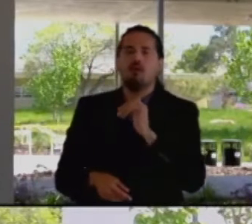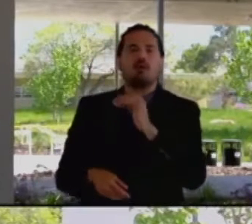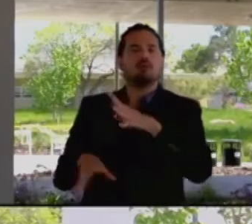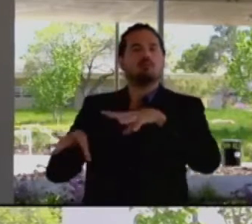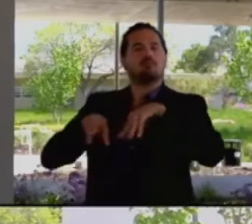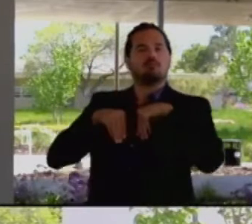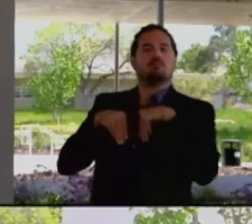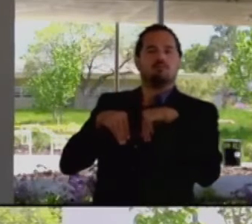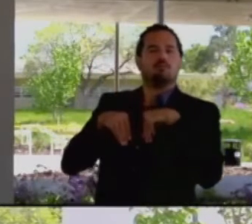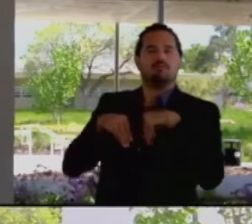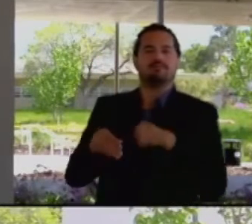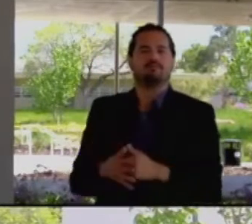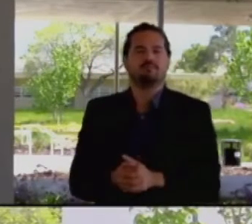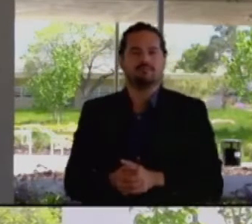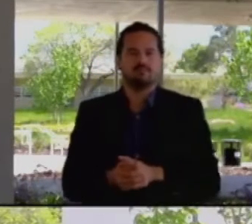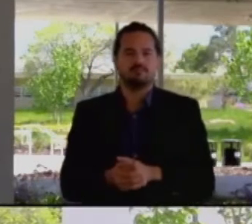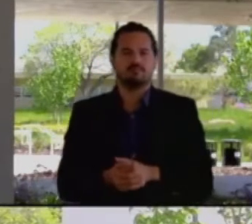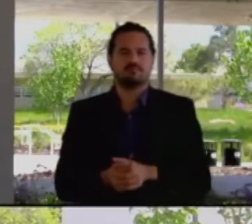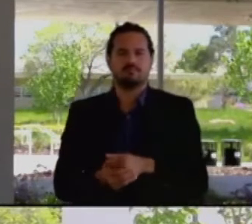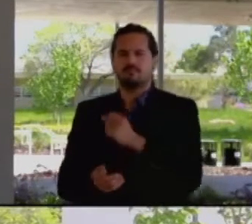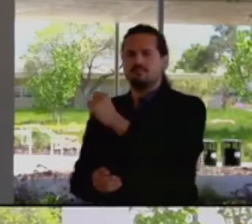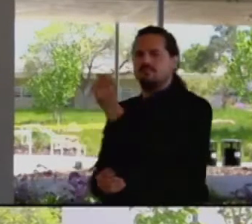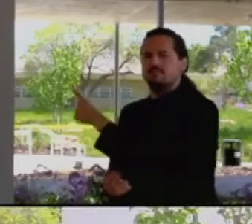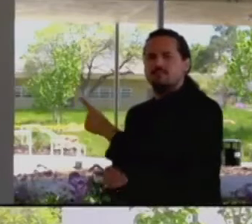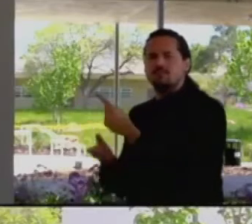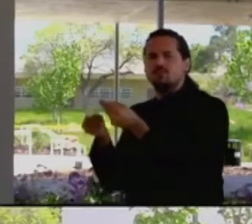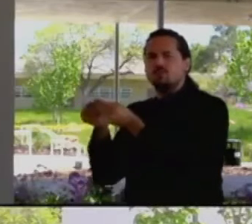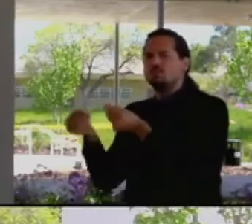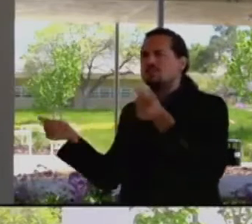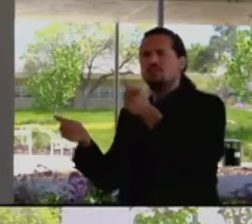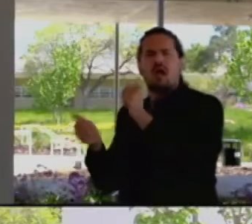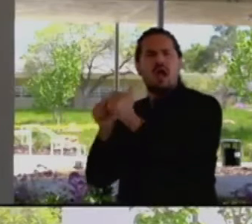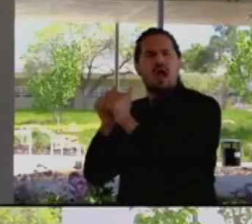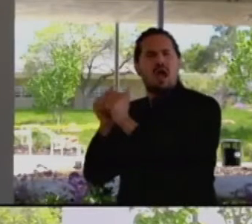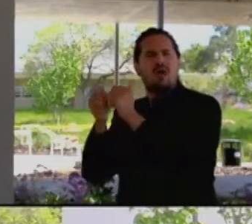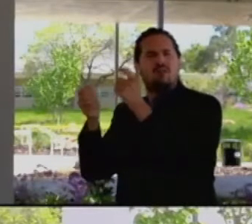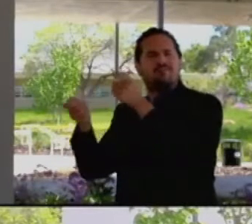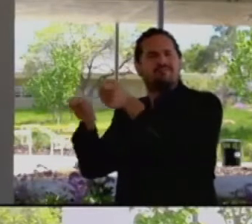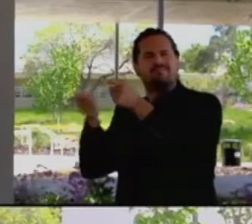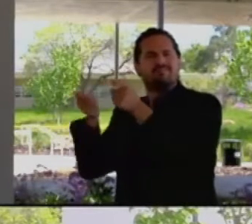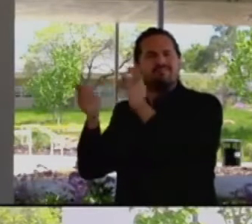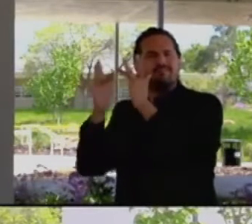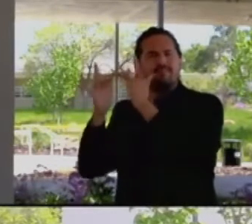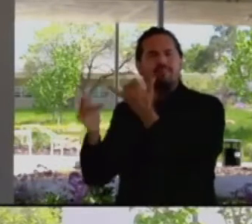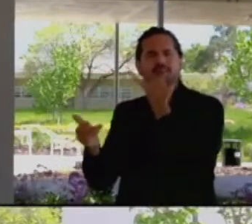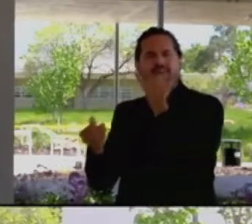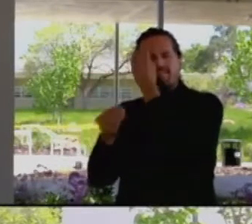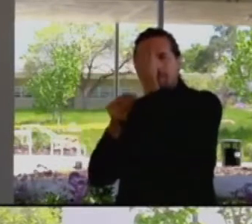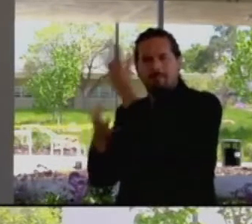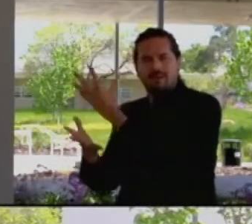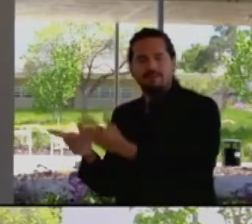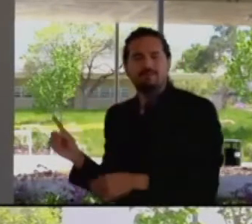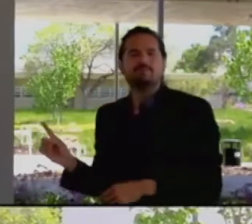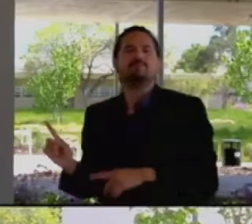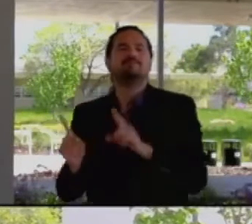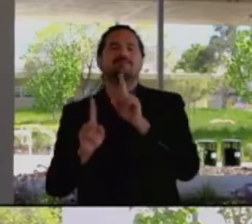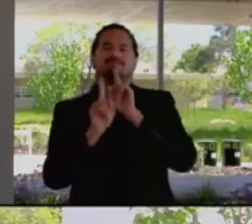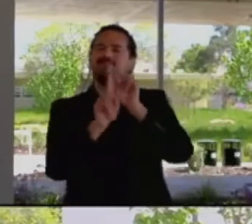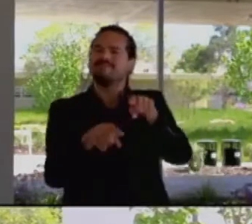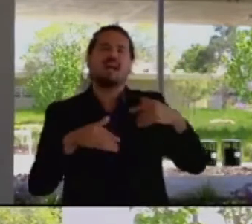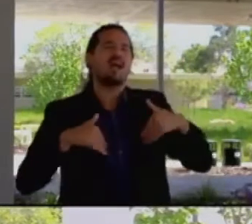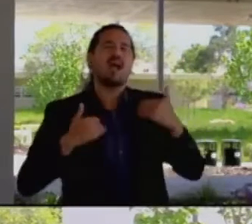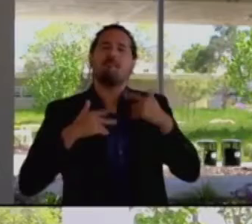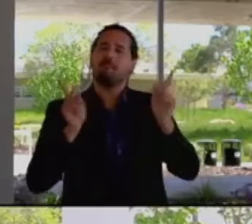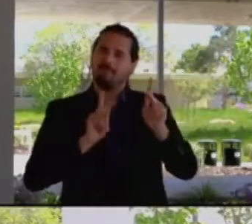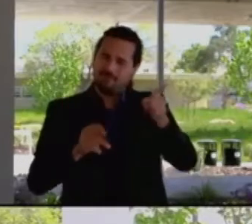one message? I think that more children or more kids my age should be going on there and telling everybody about how